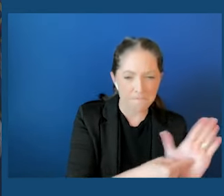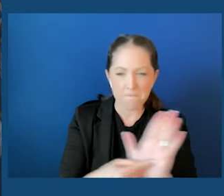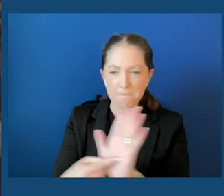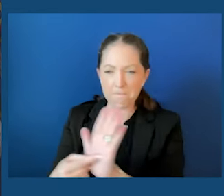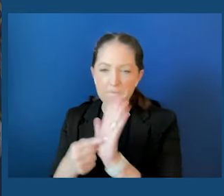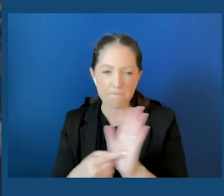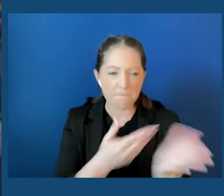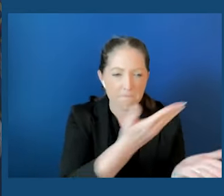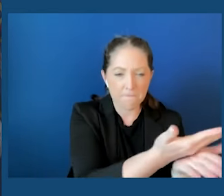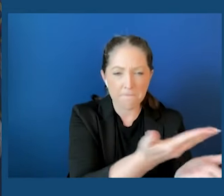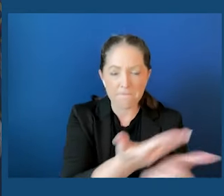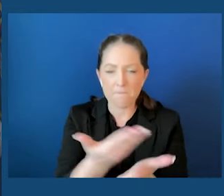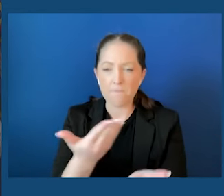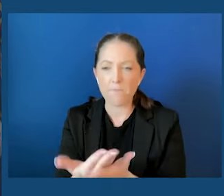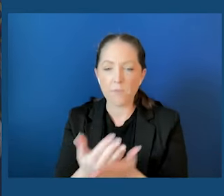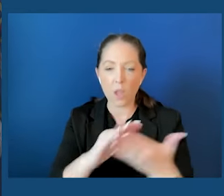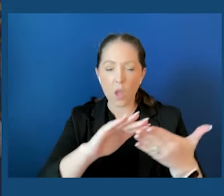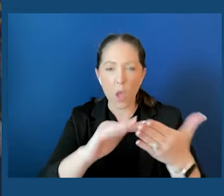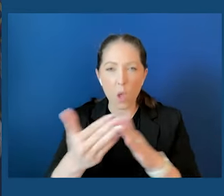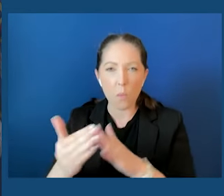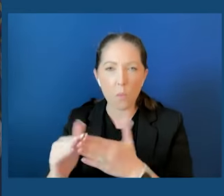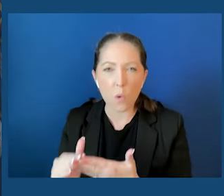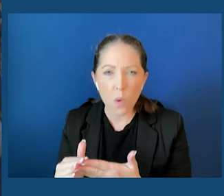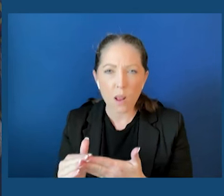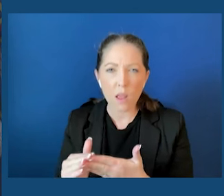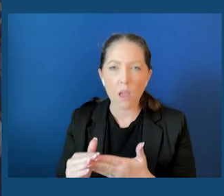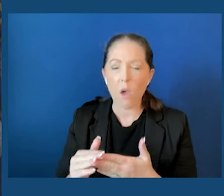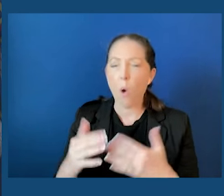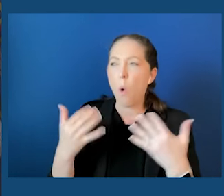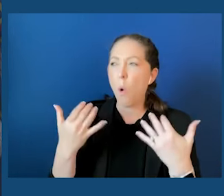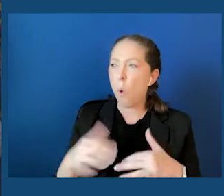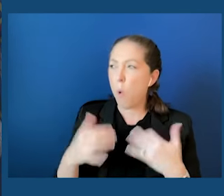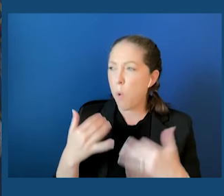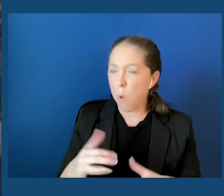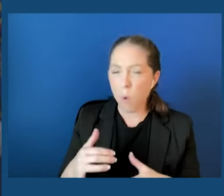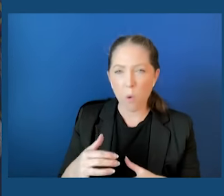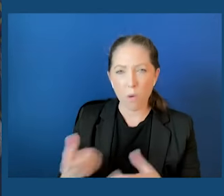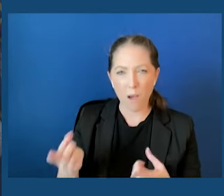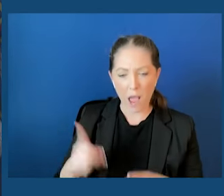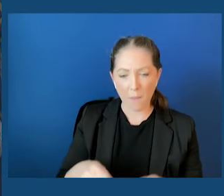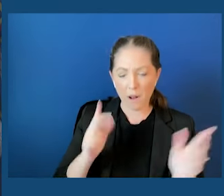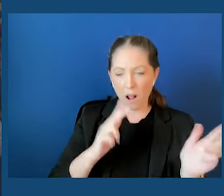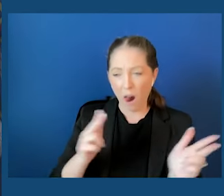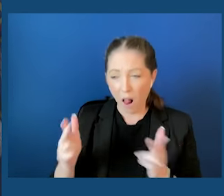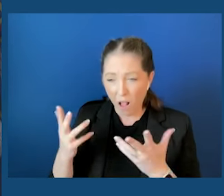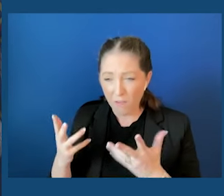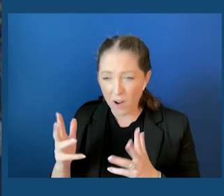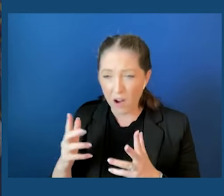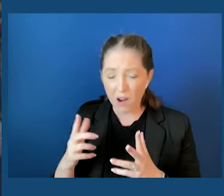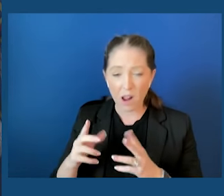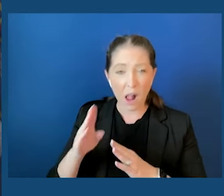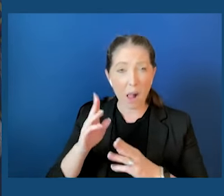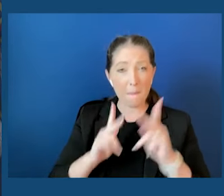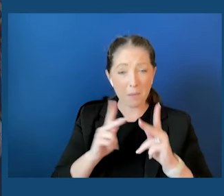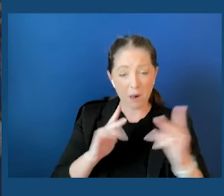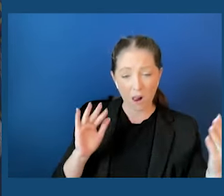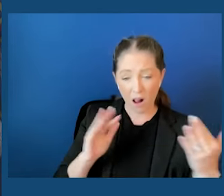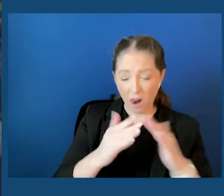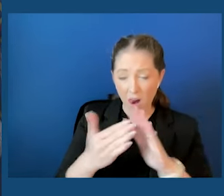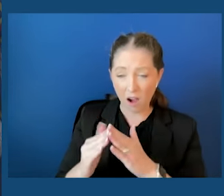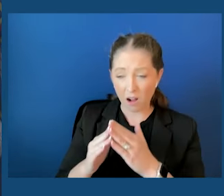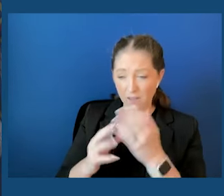community as I did in the aftermath of this massacre. In the face of unimaginable horror,